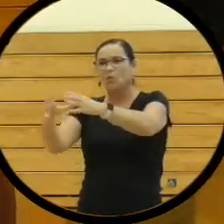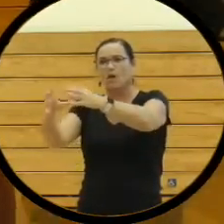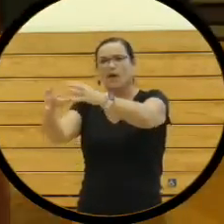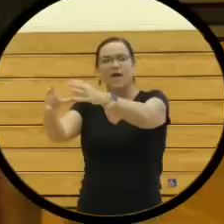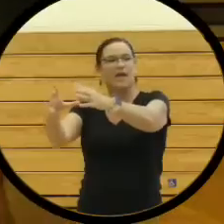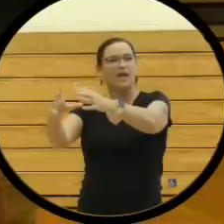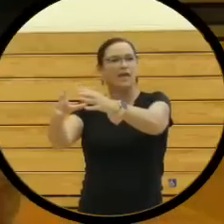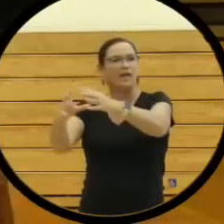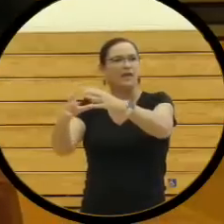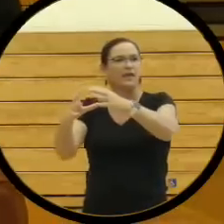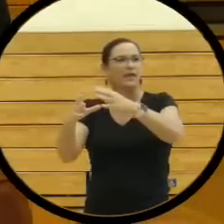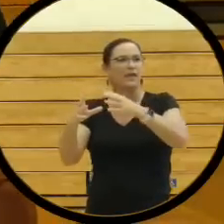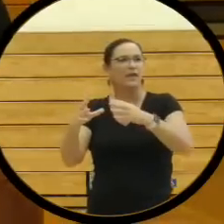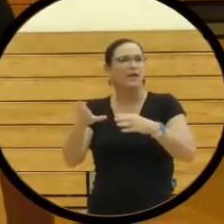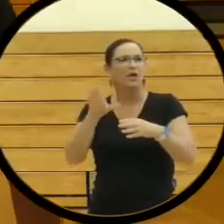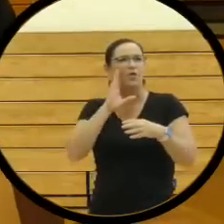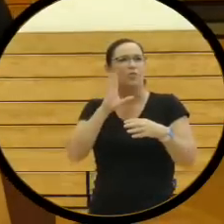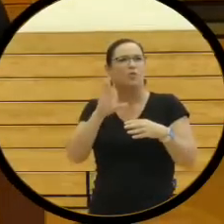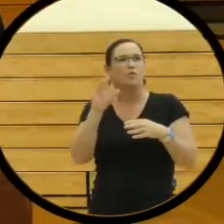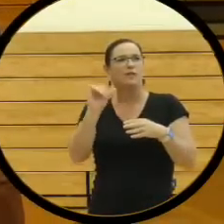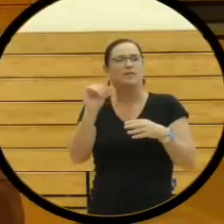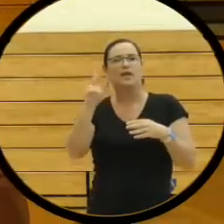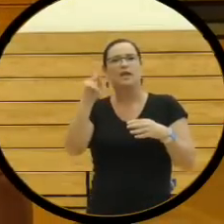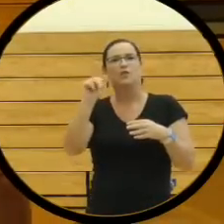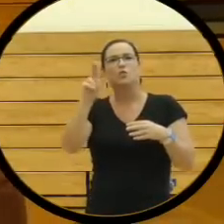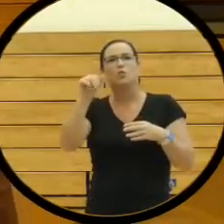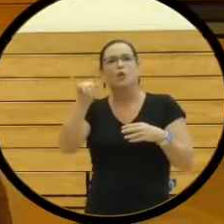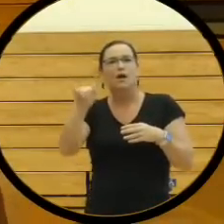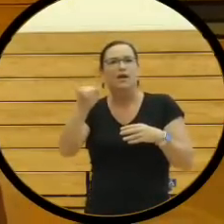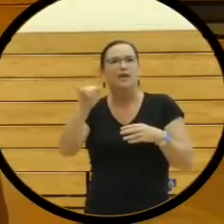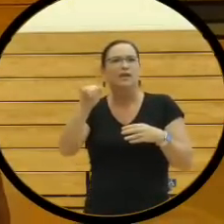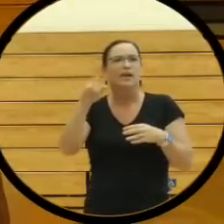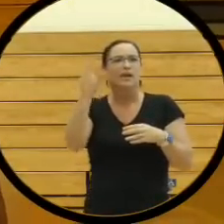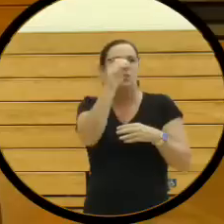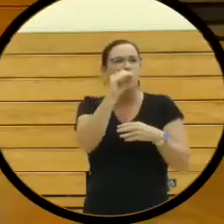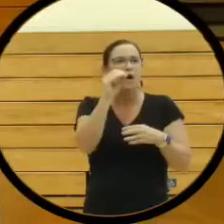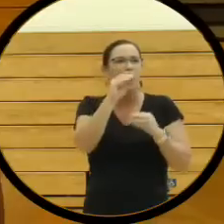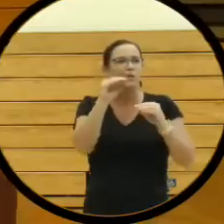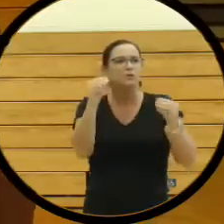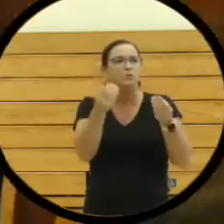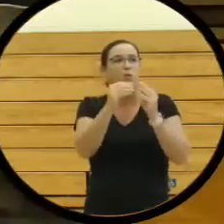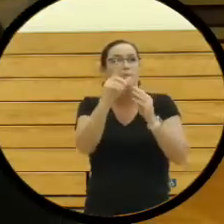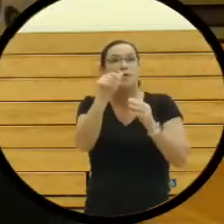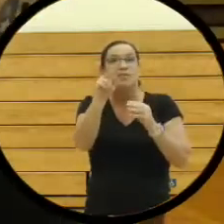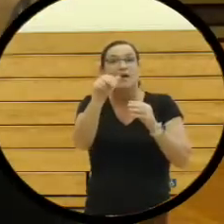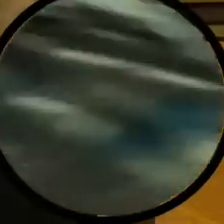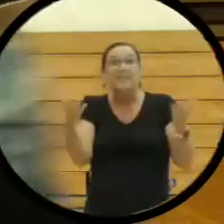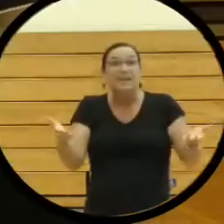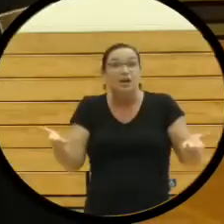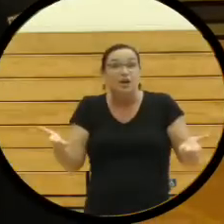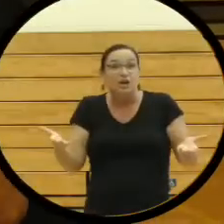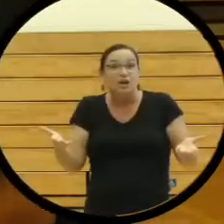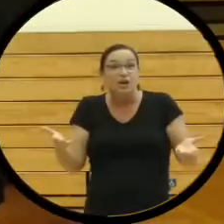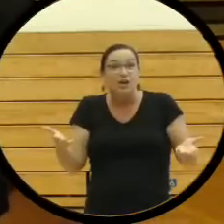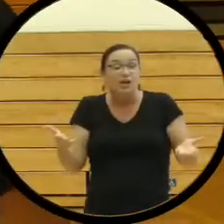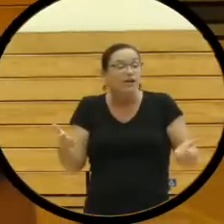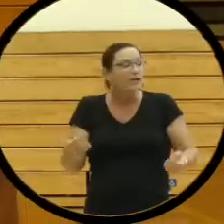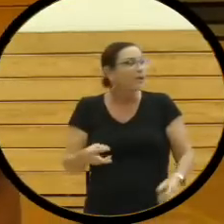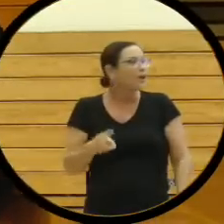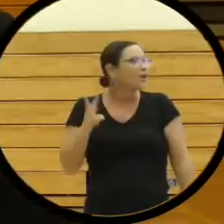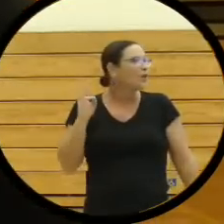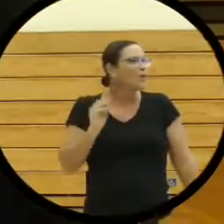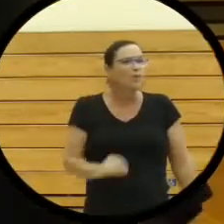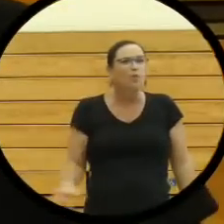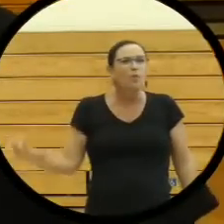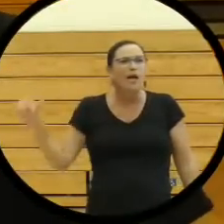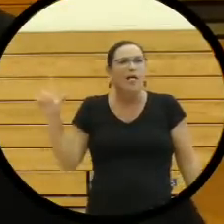soon be like Kauai and Oahu and there won't be any more lava here? Well, how long